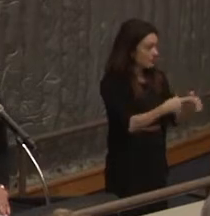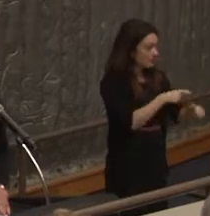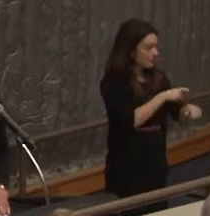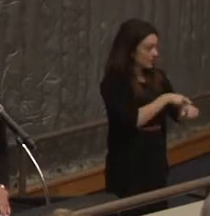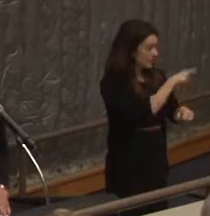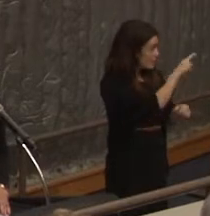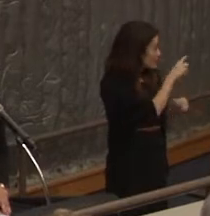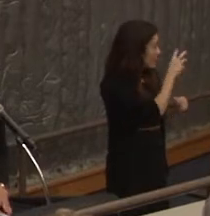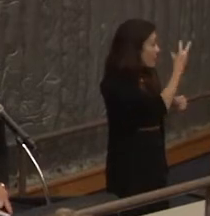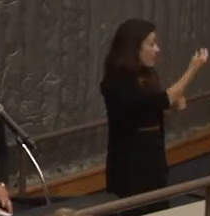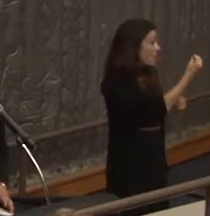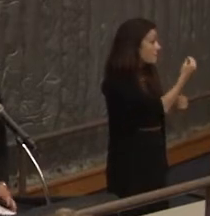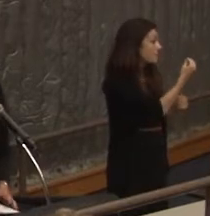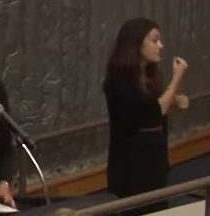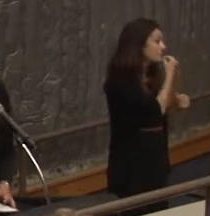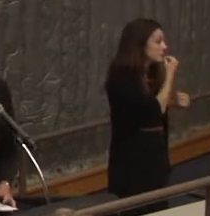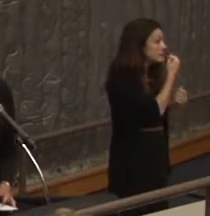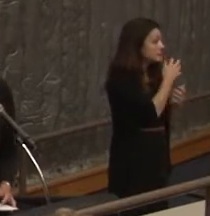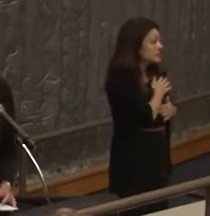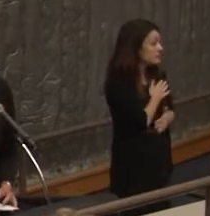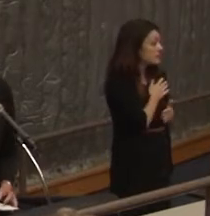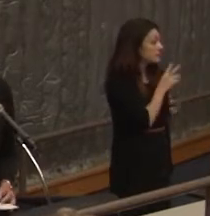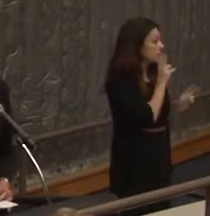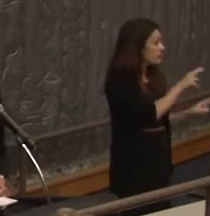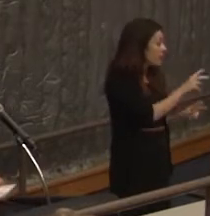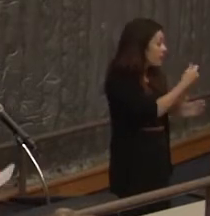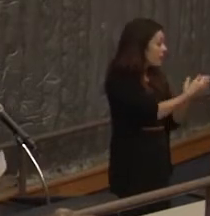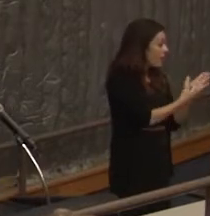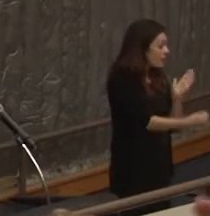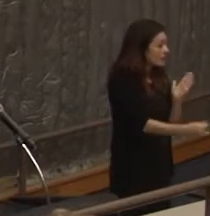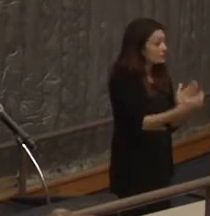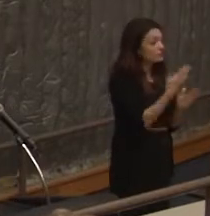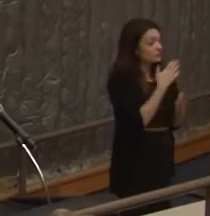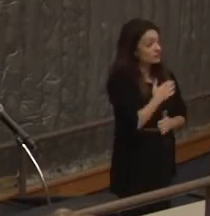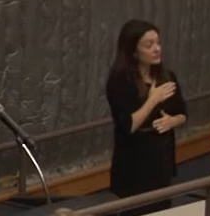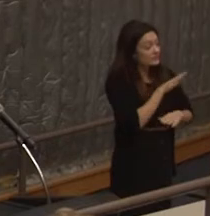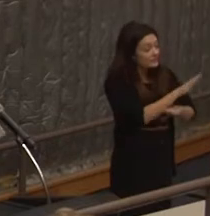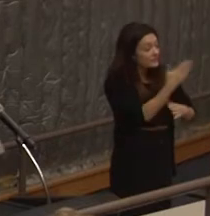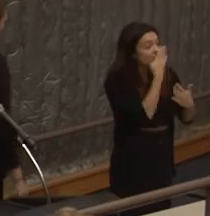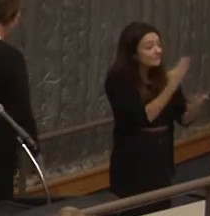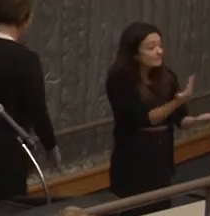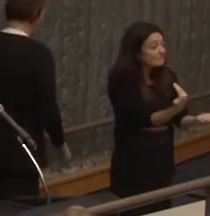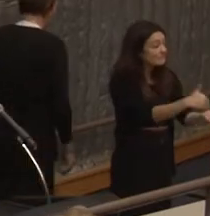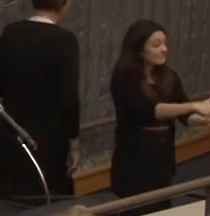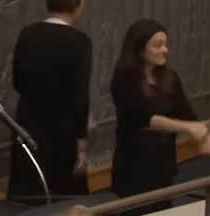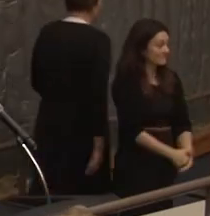this event. So enjoy the evening, and thank you again.